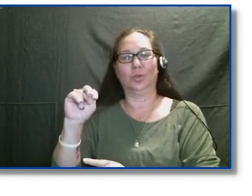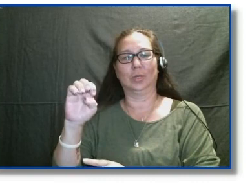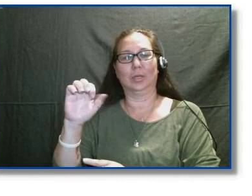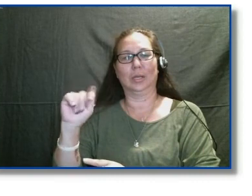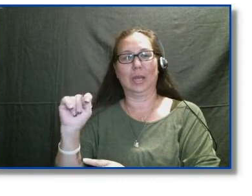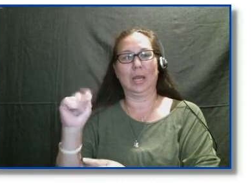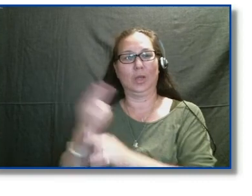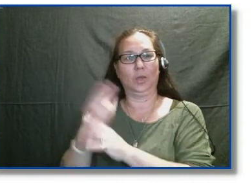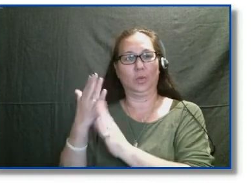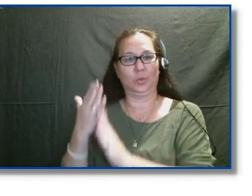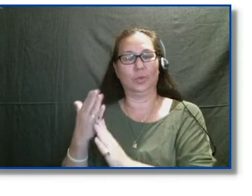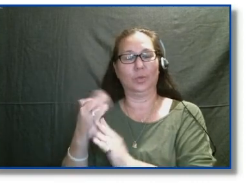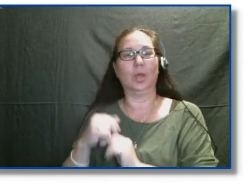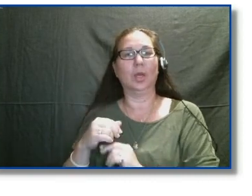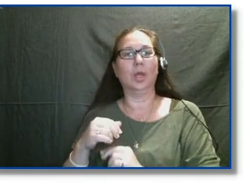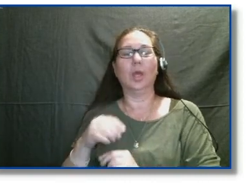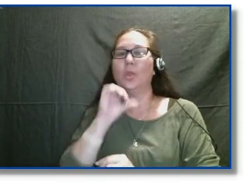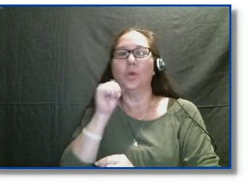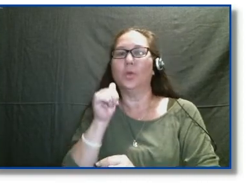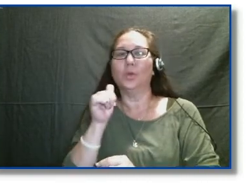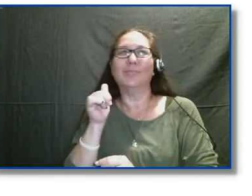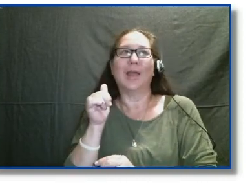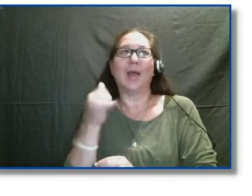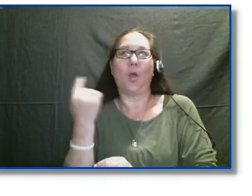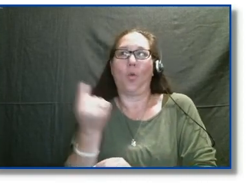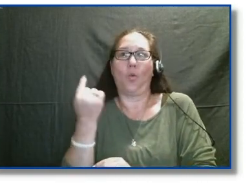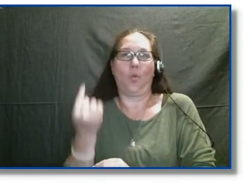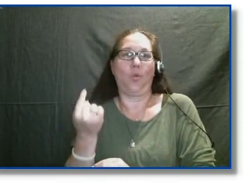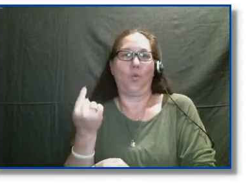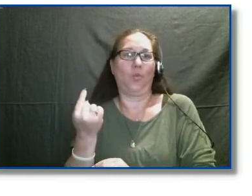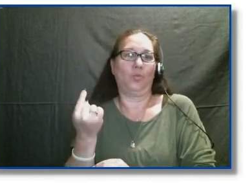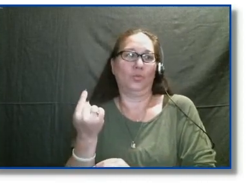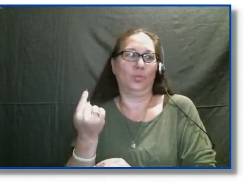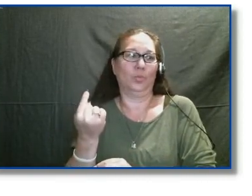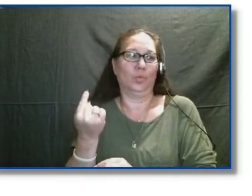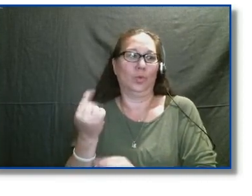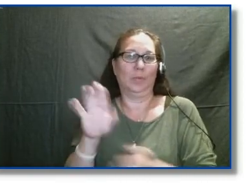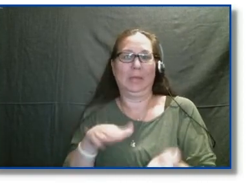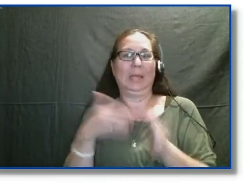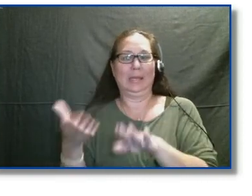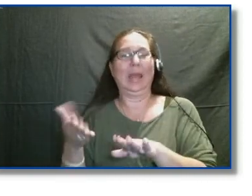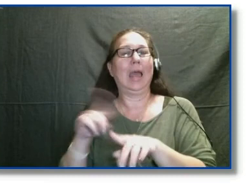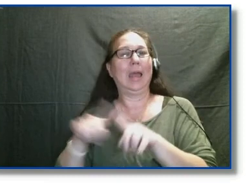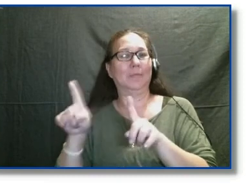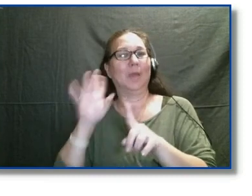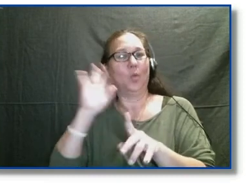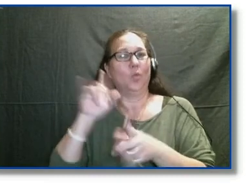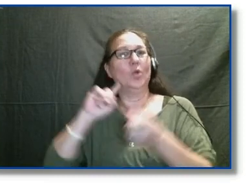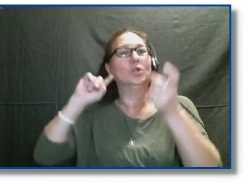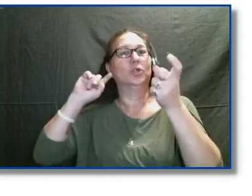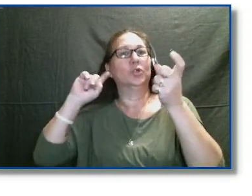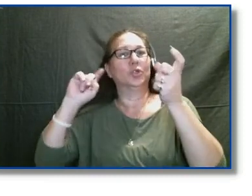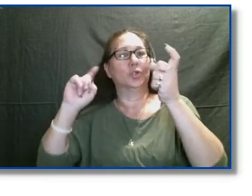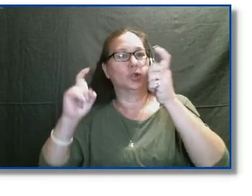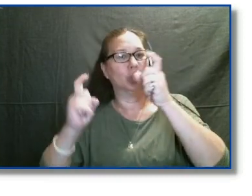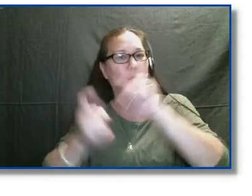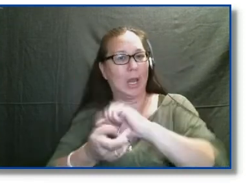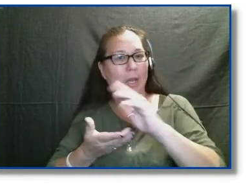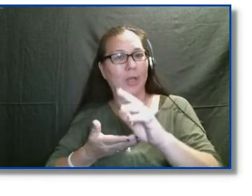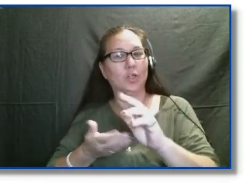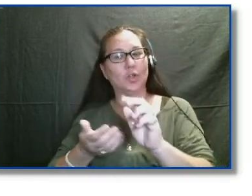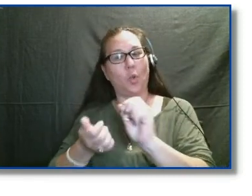evolving. They are not just going to be dead, static forms at museums, but they will evolve together with changes in society.